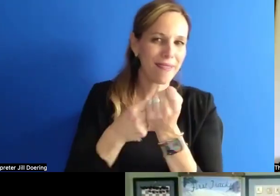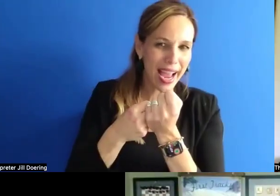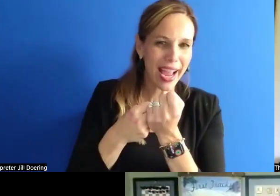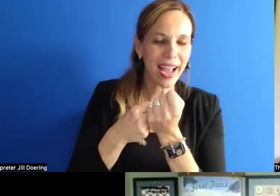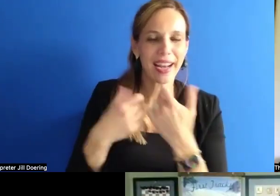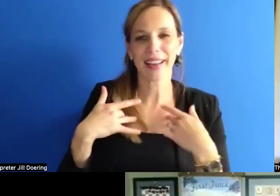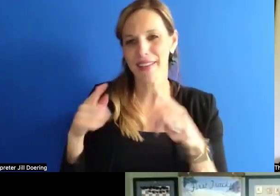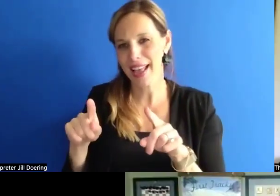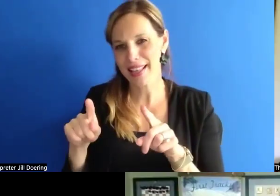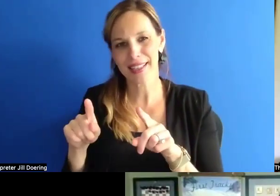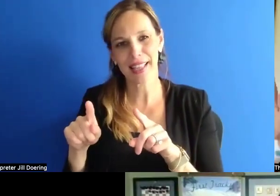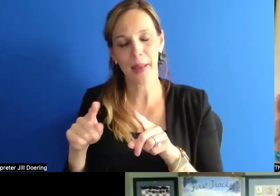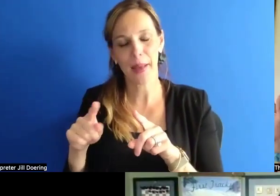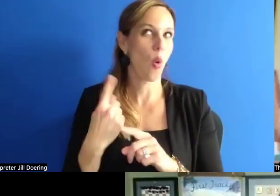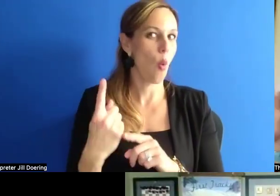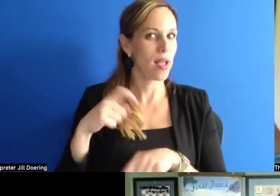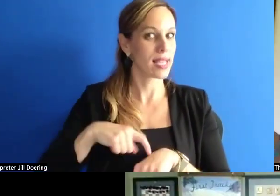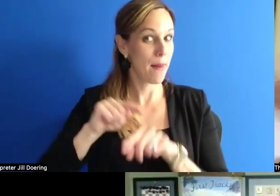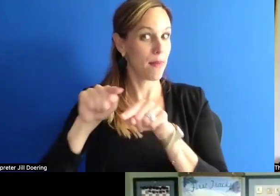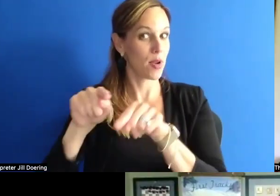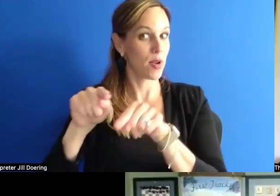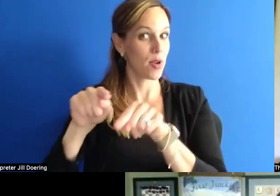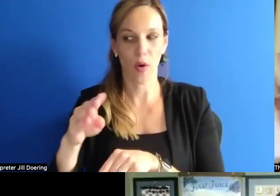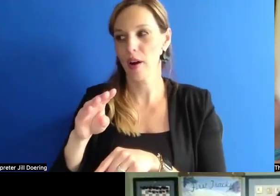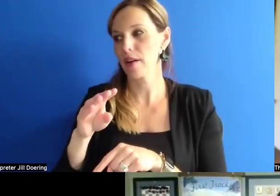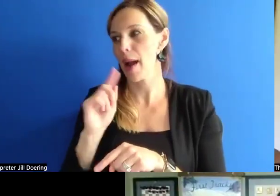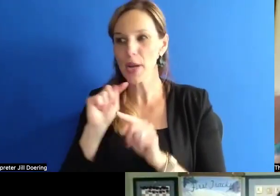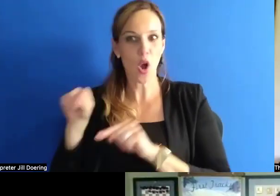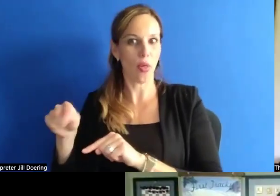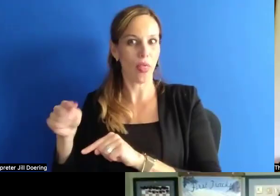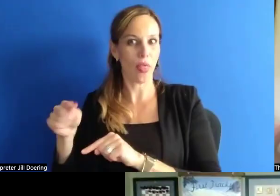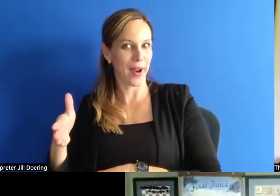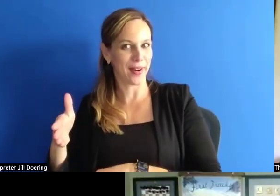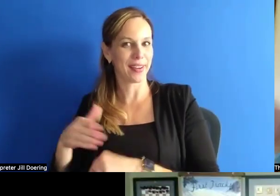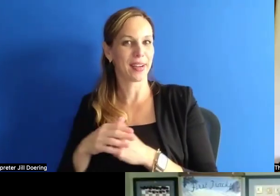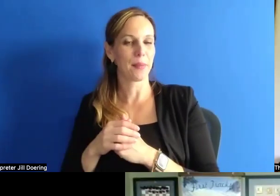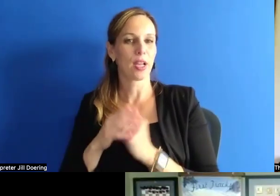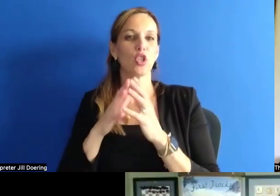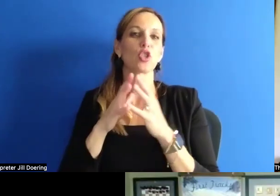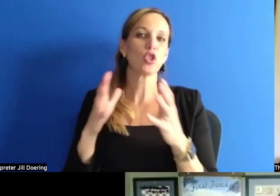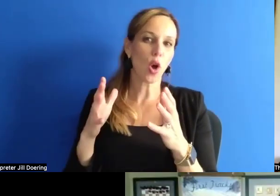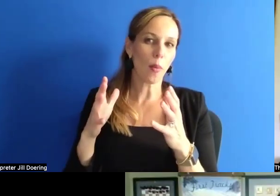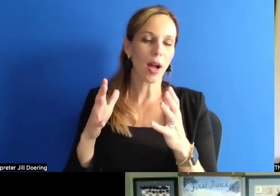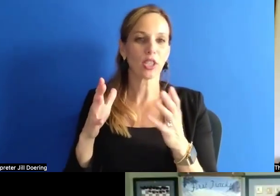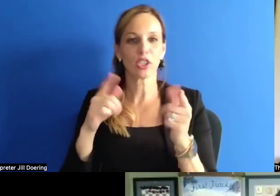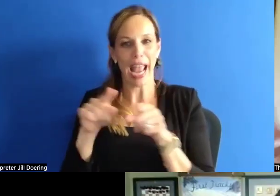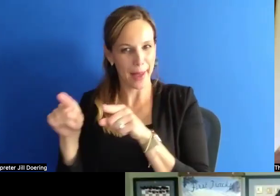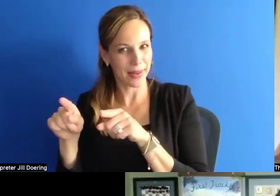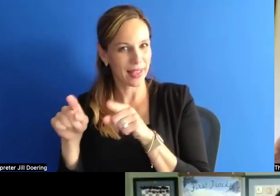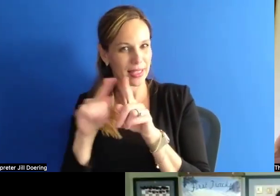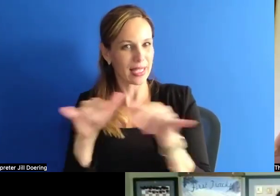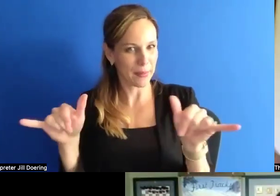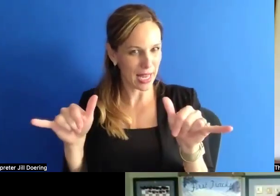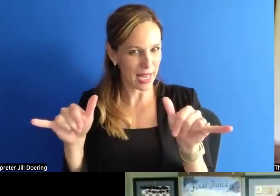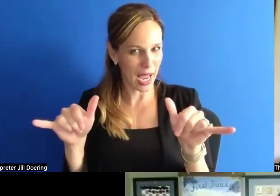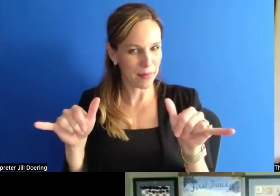time I'm gonna go there, another time I'm gonna go there because so many things happening at the same time, and it's hard to